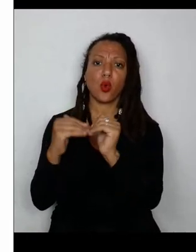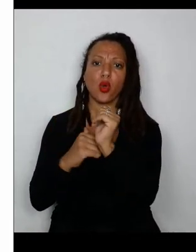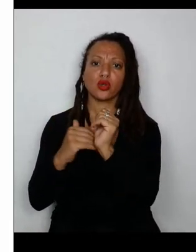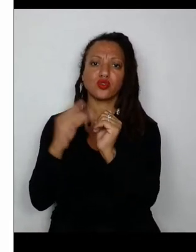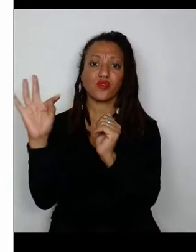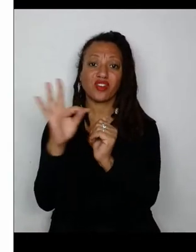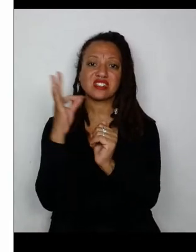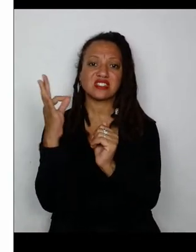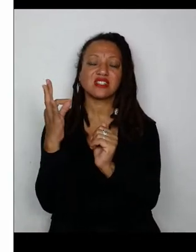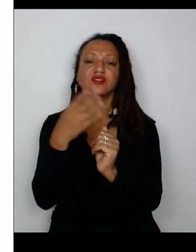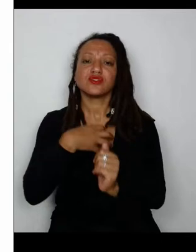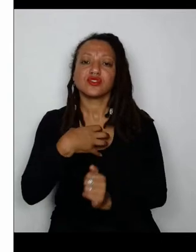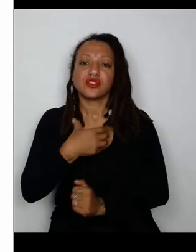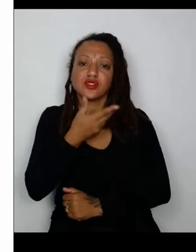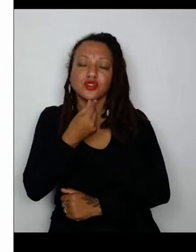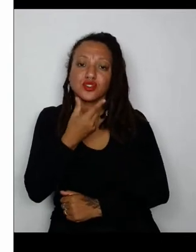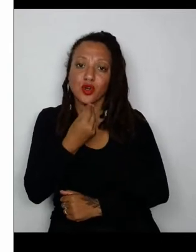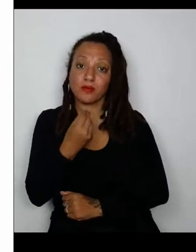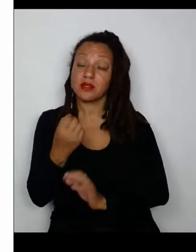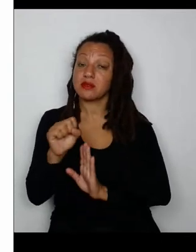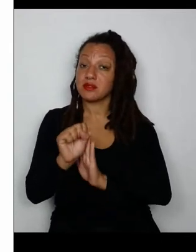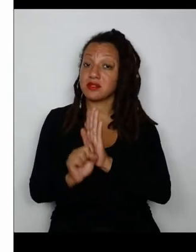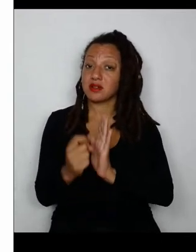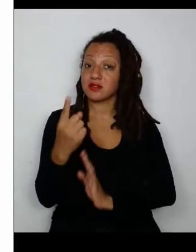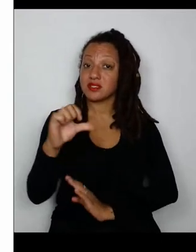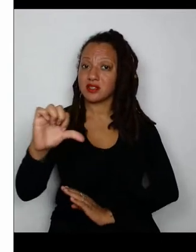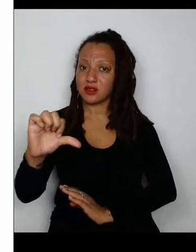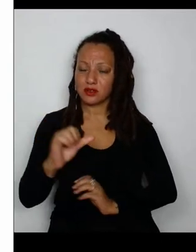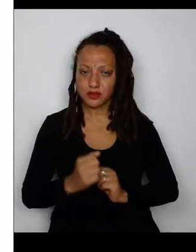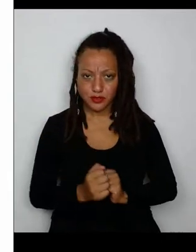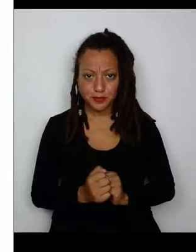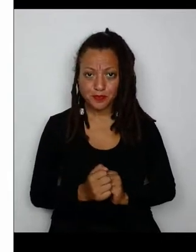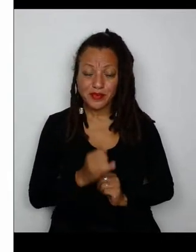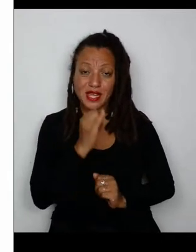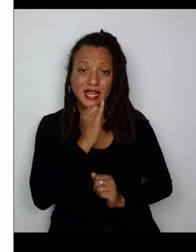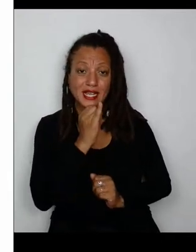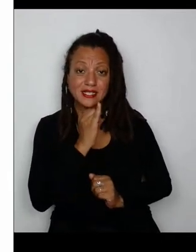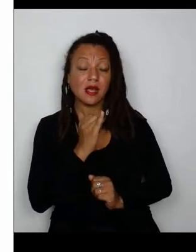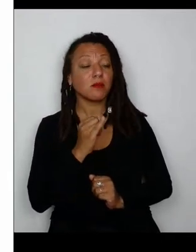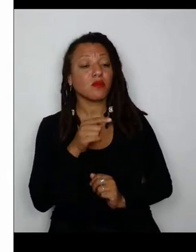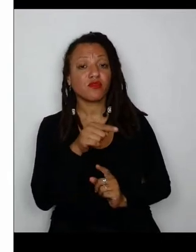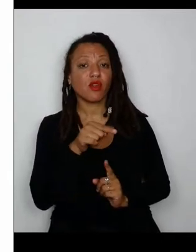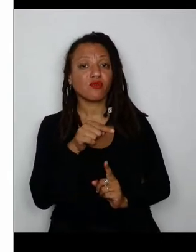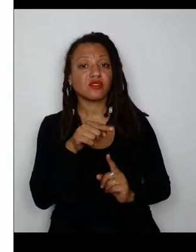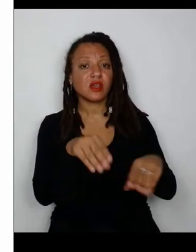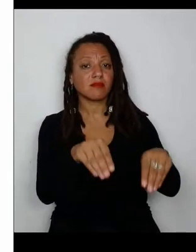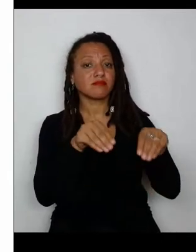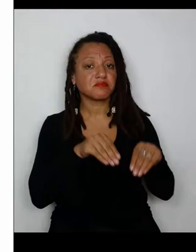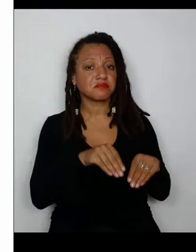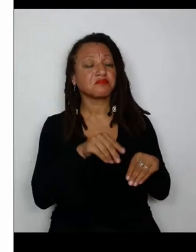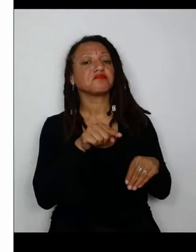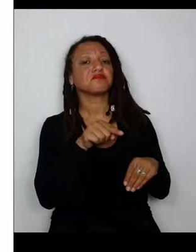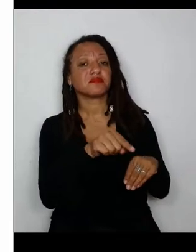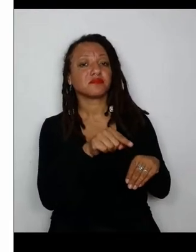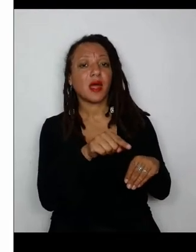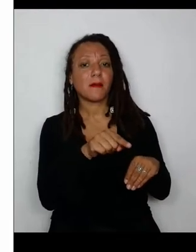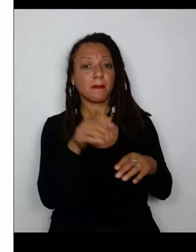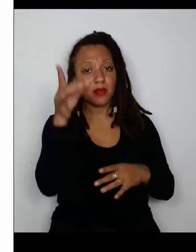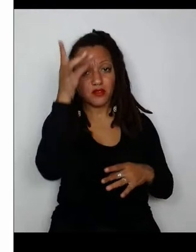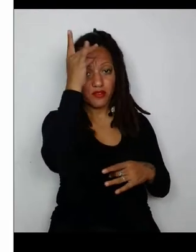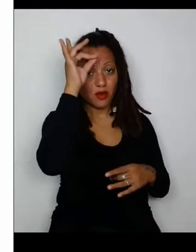called a precursor of a modern drag performance but it was also part of a tradition